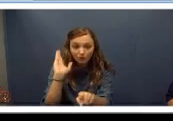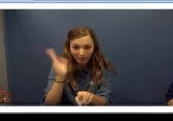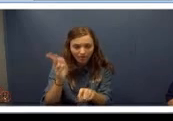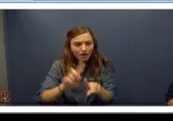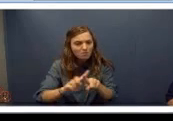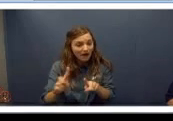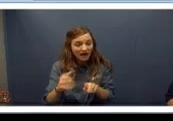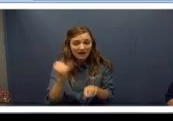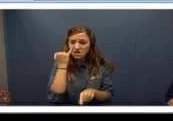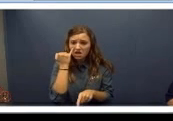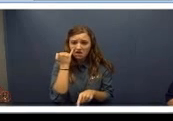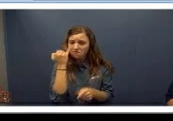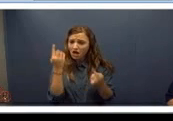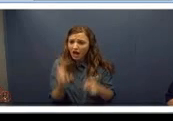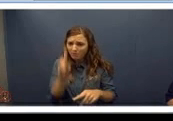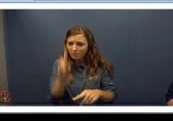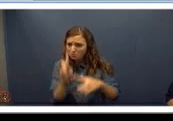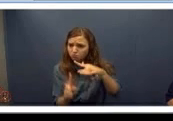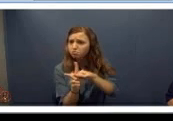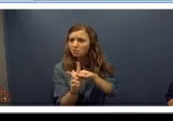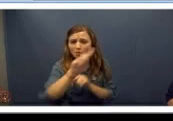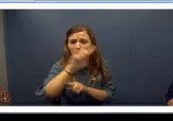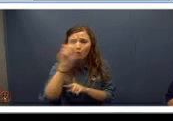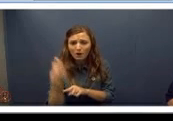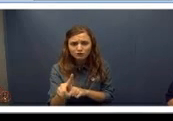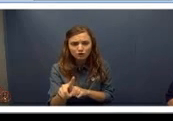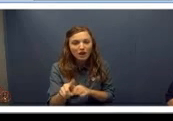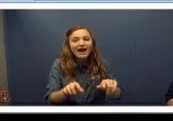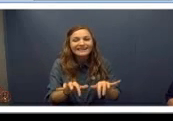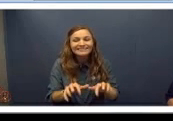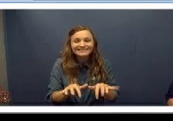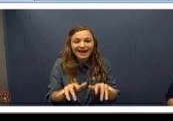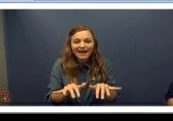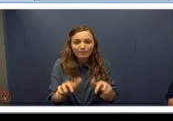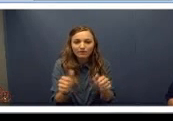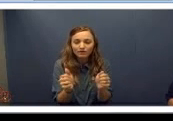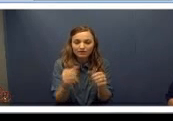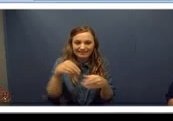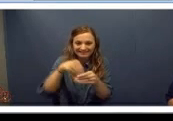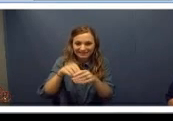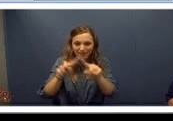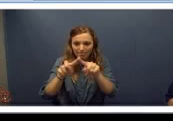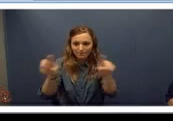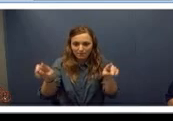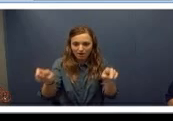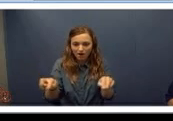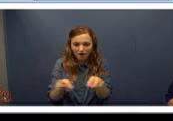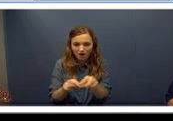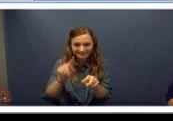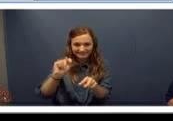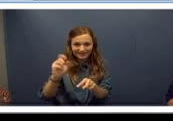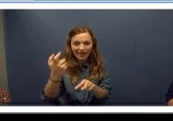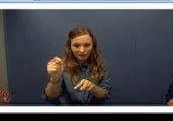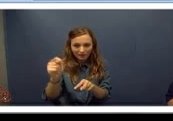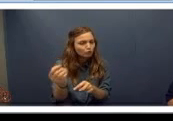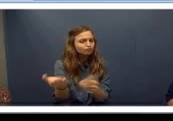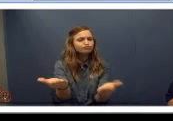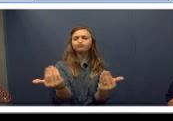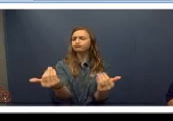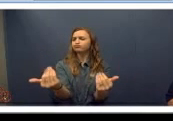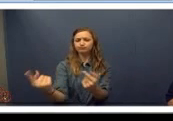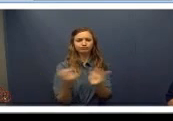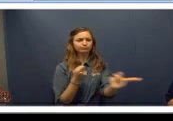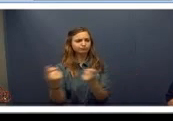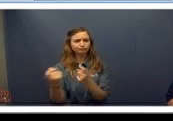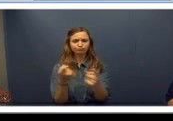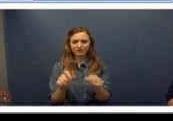verbally, but at any time during this webinar you have a question or a comment, you can just type it into the text box.